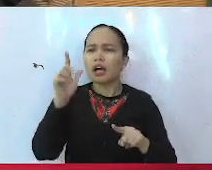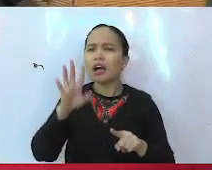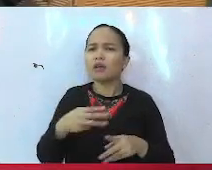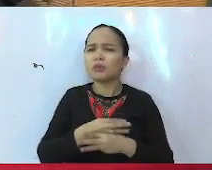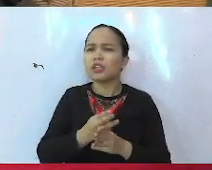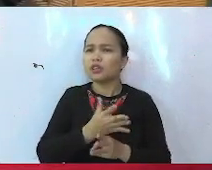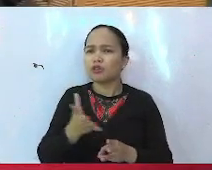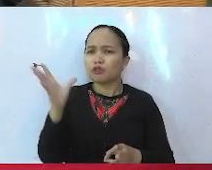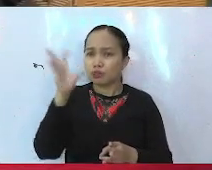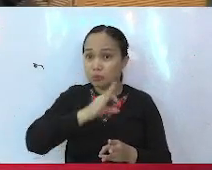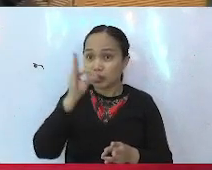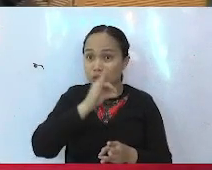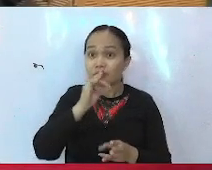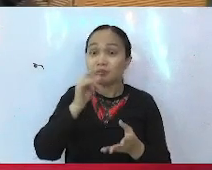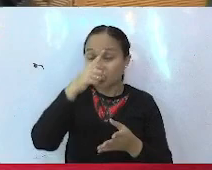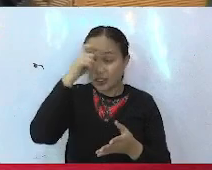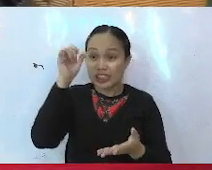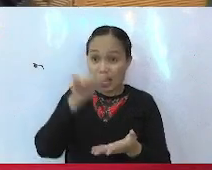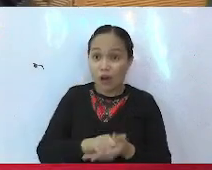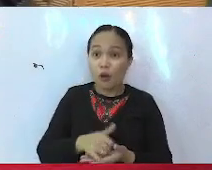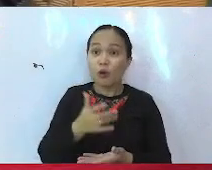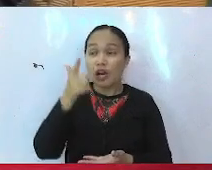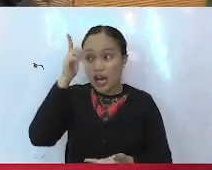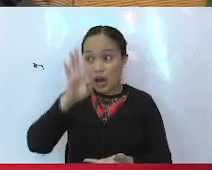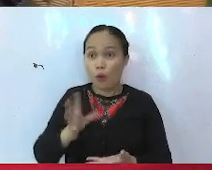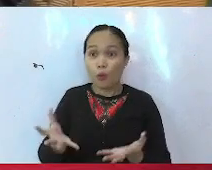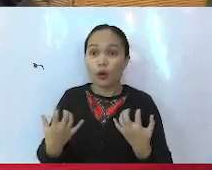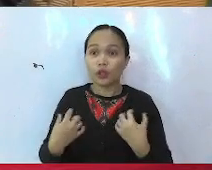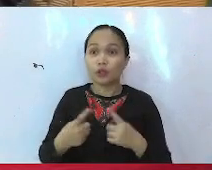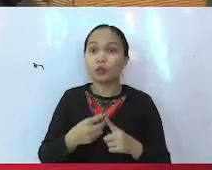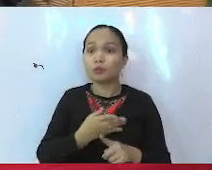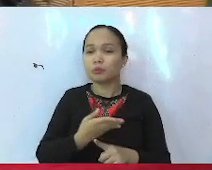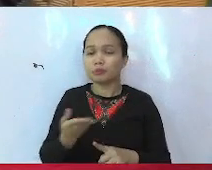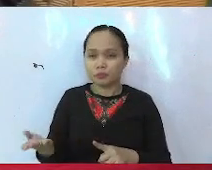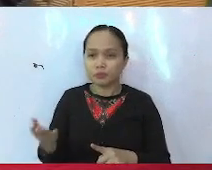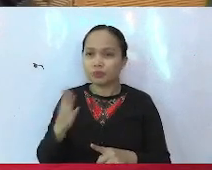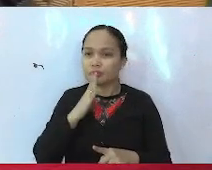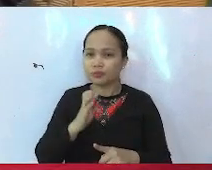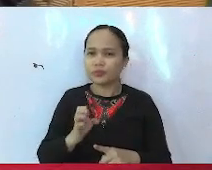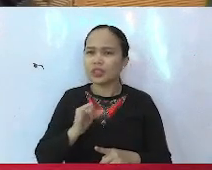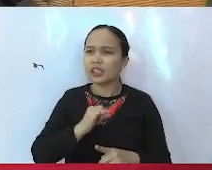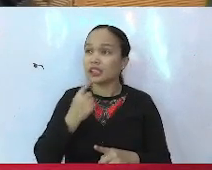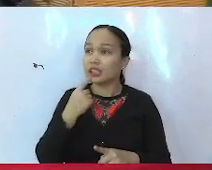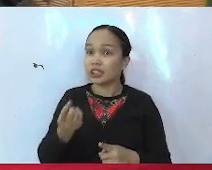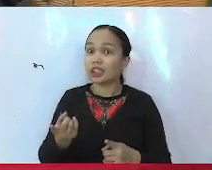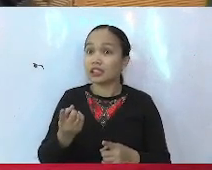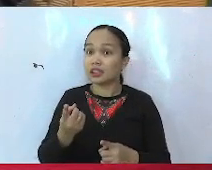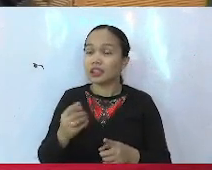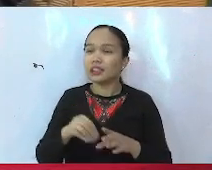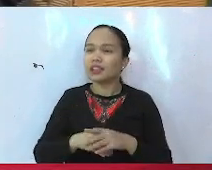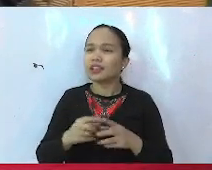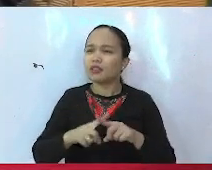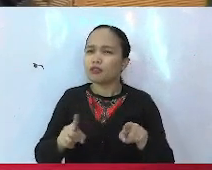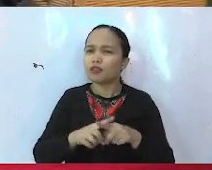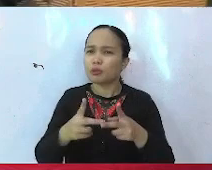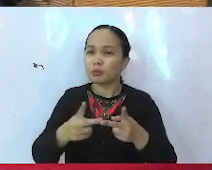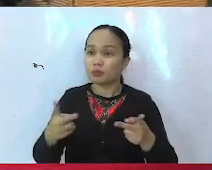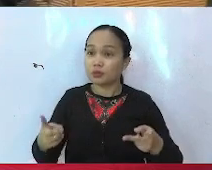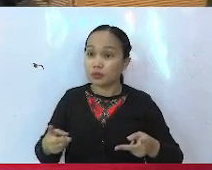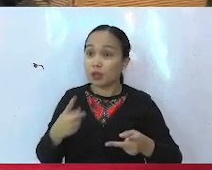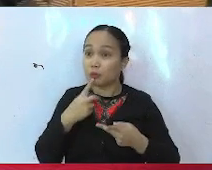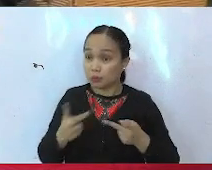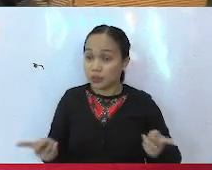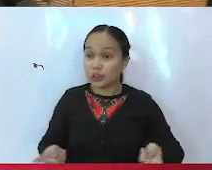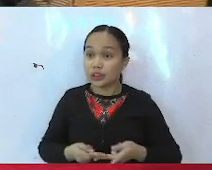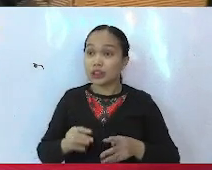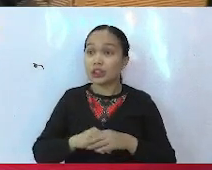wants you to be. Amen. All amen. Right? The Bible tells us this. The Bible tells us in several places throughout the Word of God